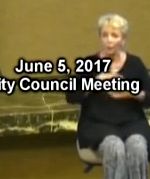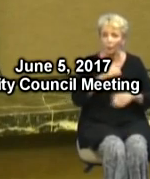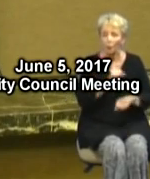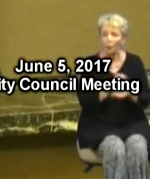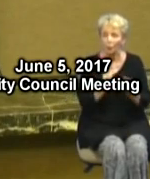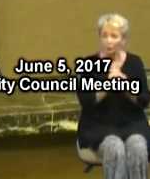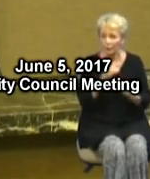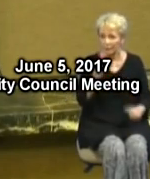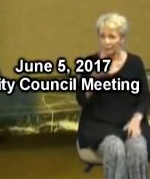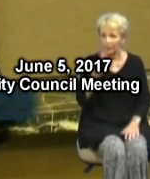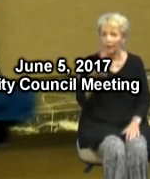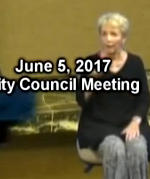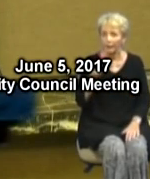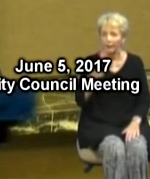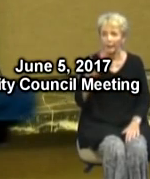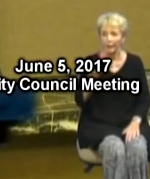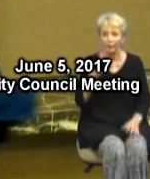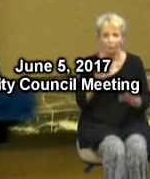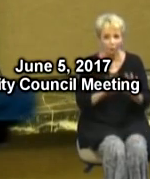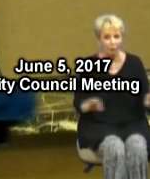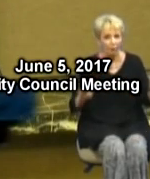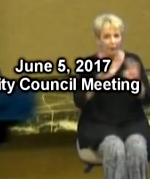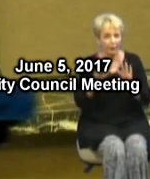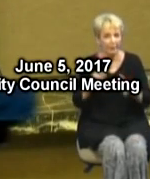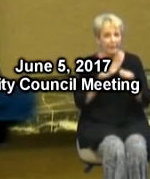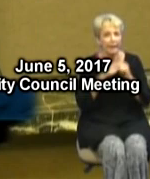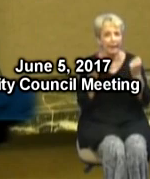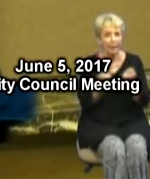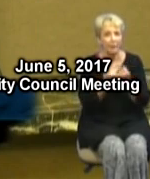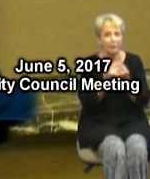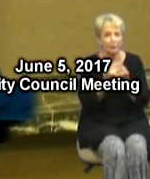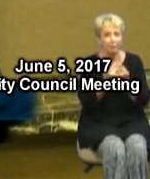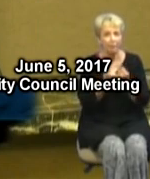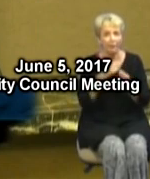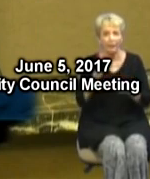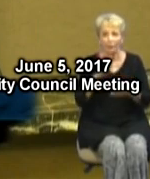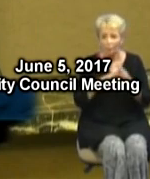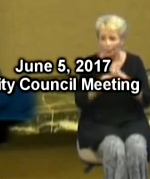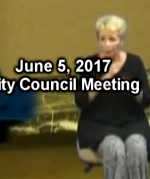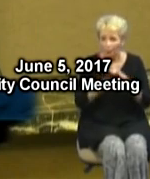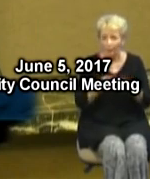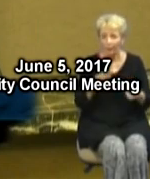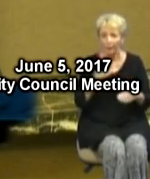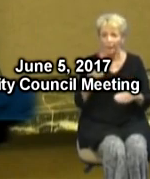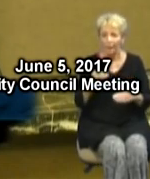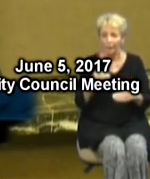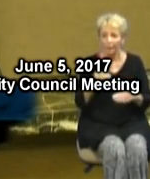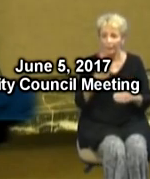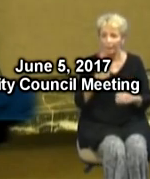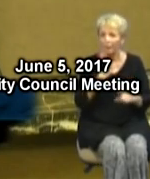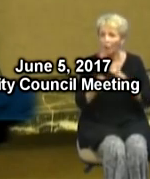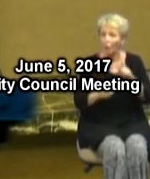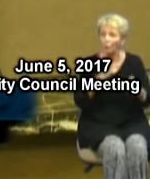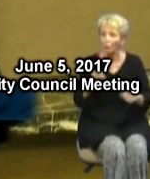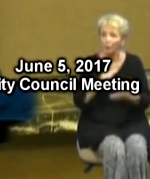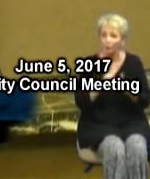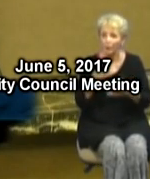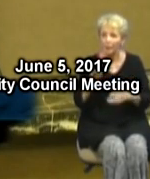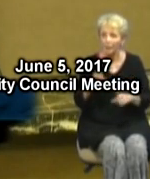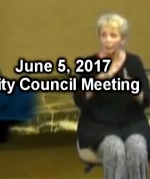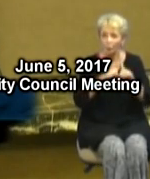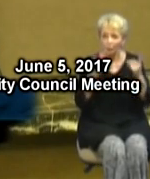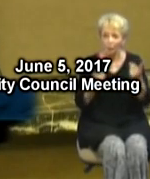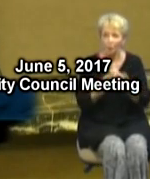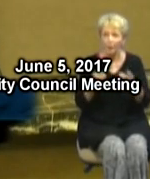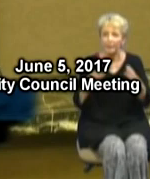with Scott. He values the team, and he values the community and the contributions that his department and the